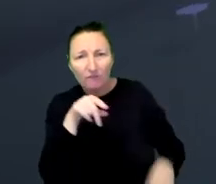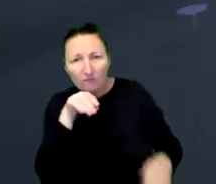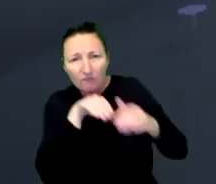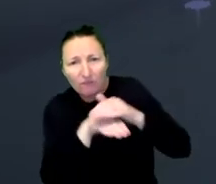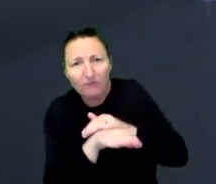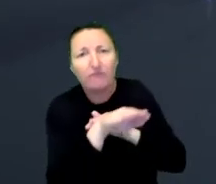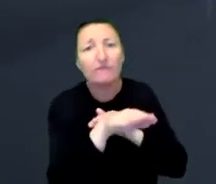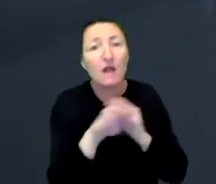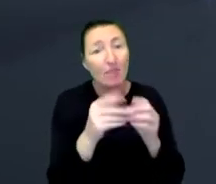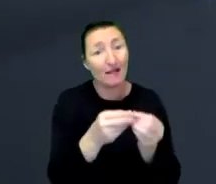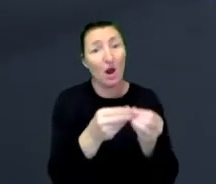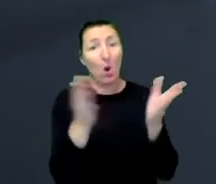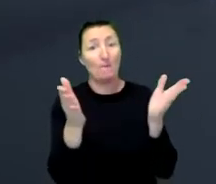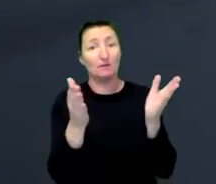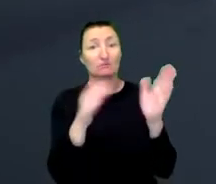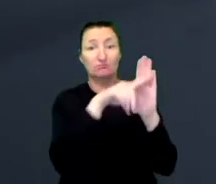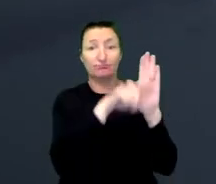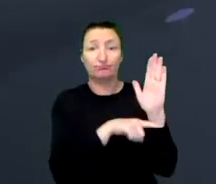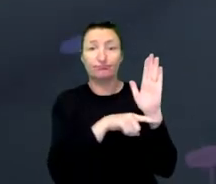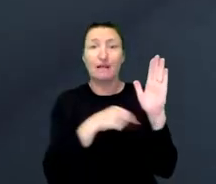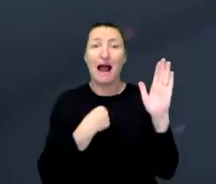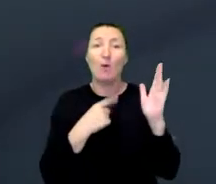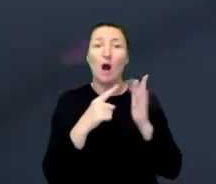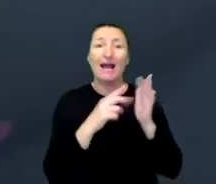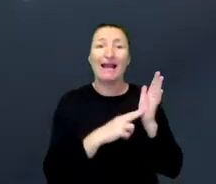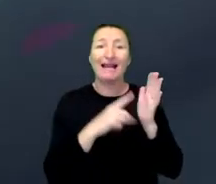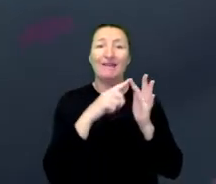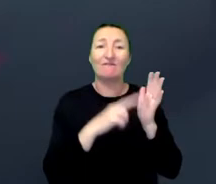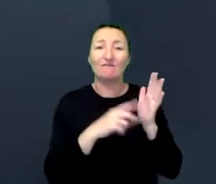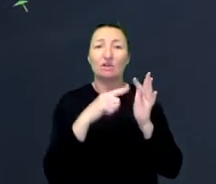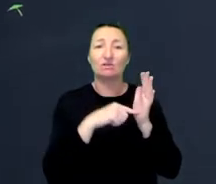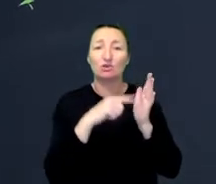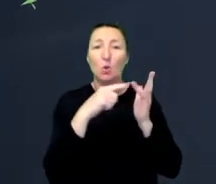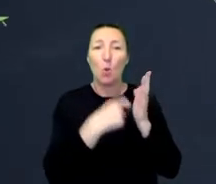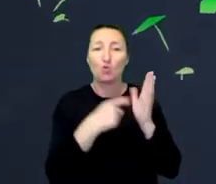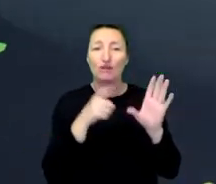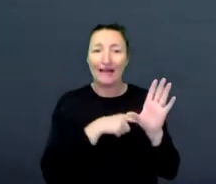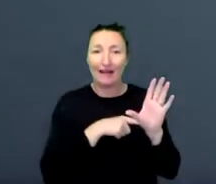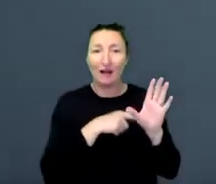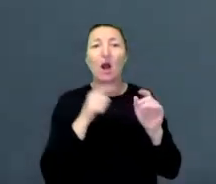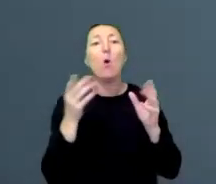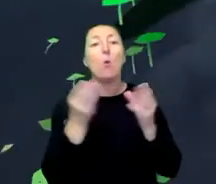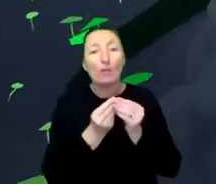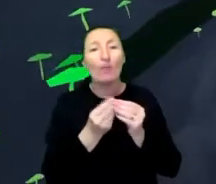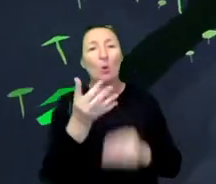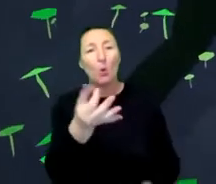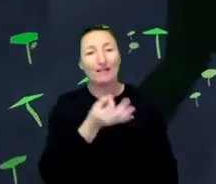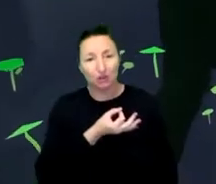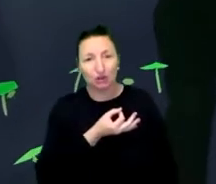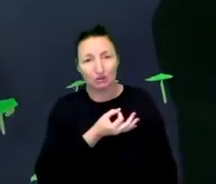up our inventory and prompt us with a question.